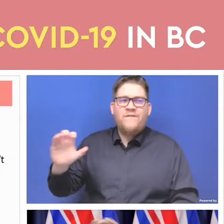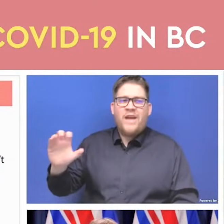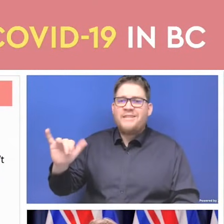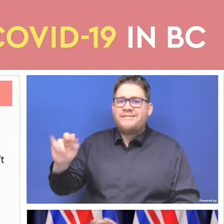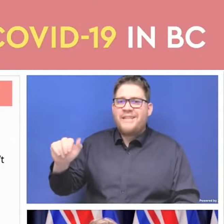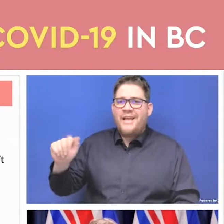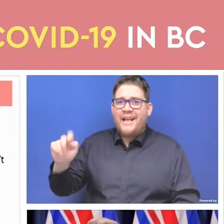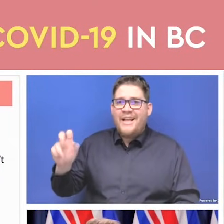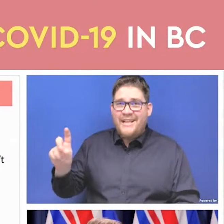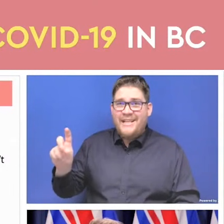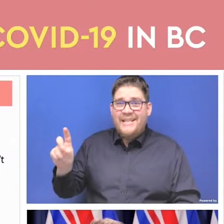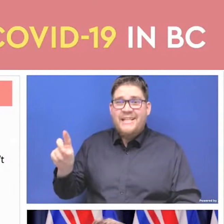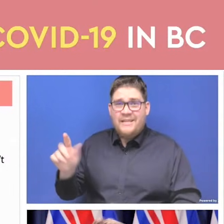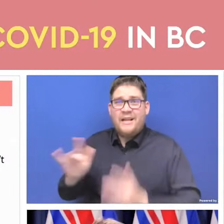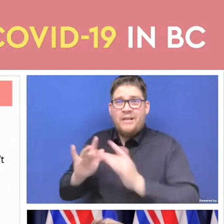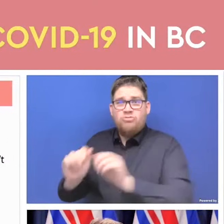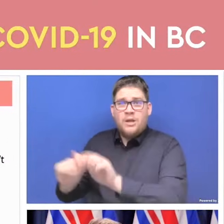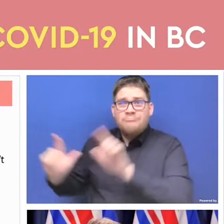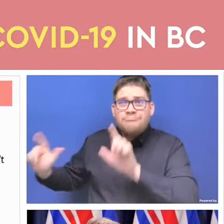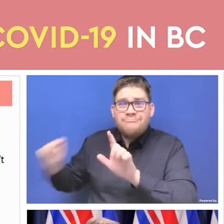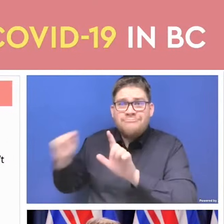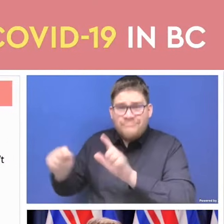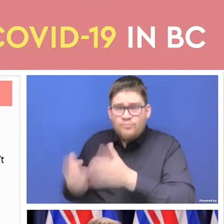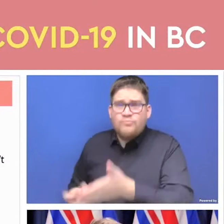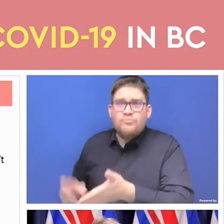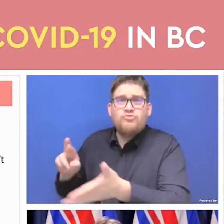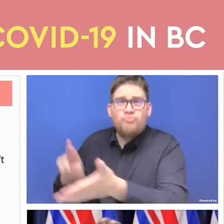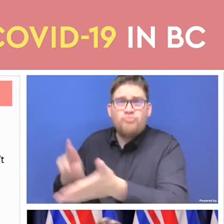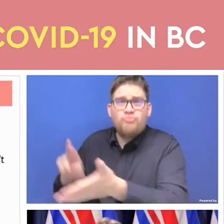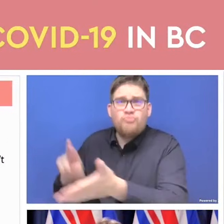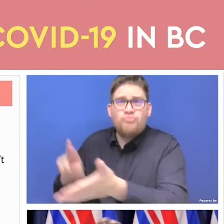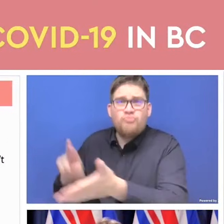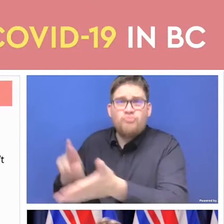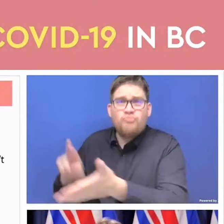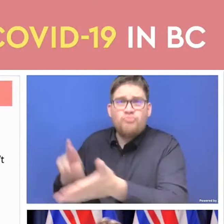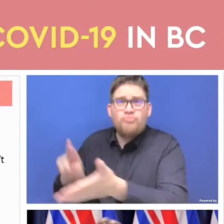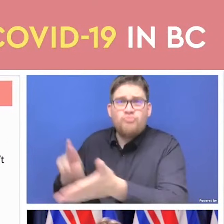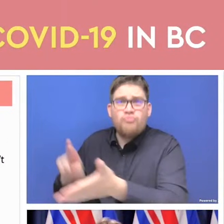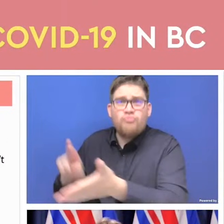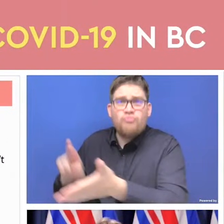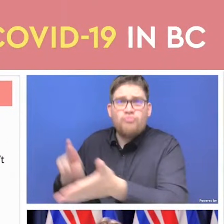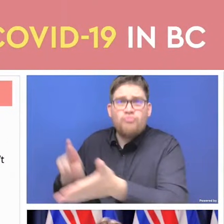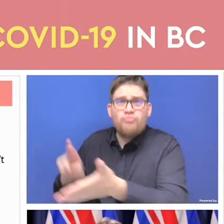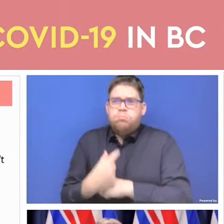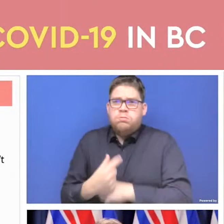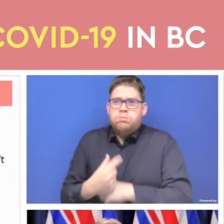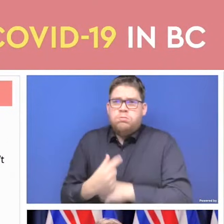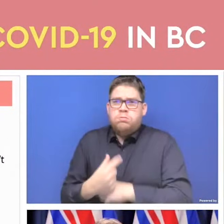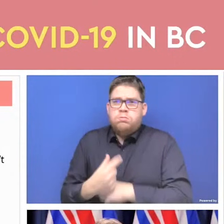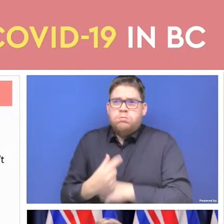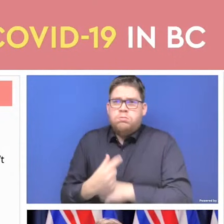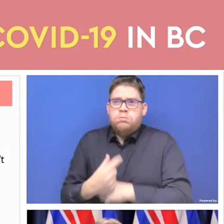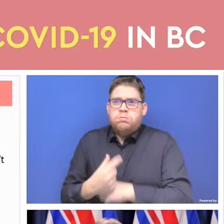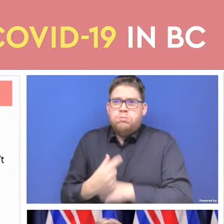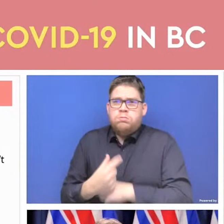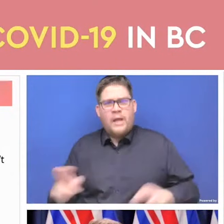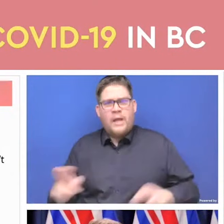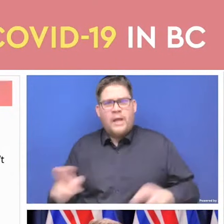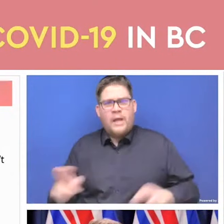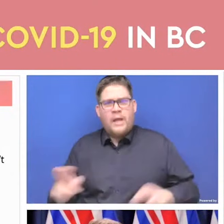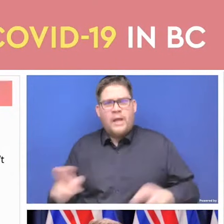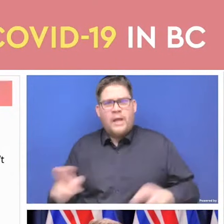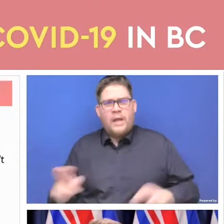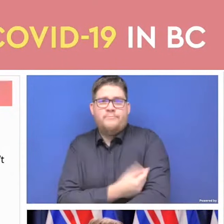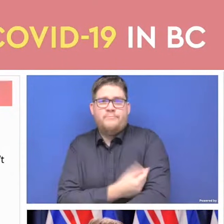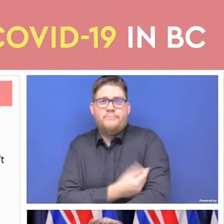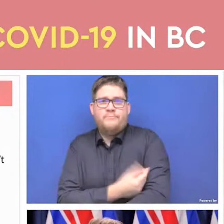an invitation to be sent when the interval is appropriate for you to get that invite. And then, as many, many, many members of our